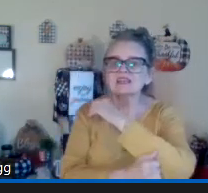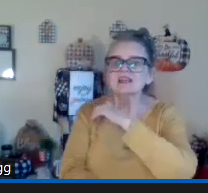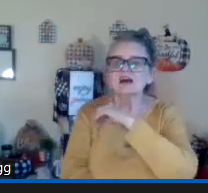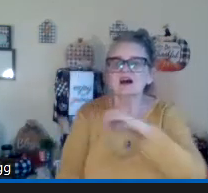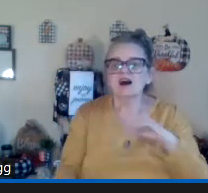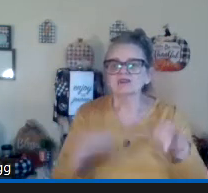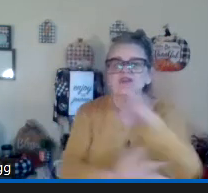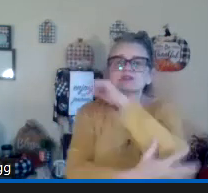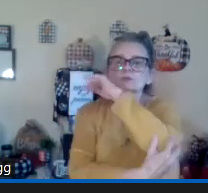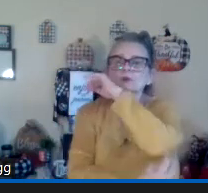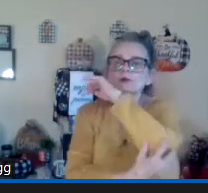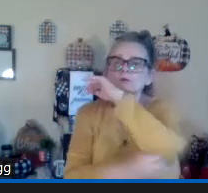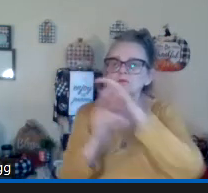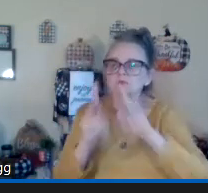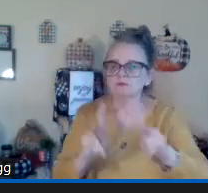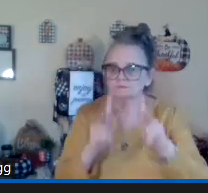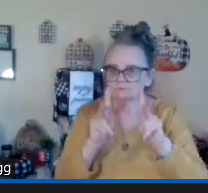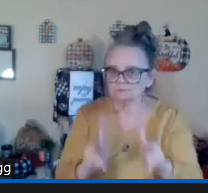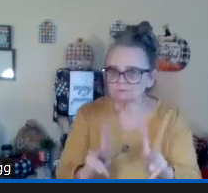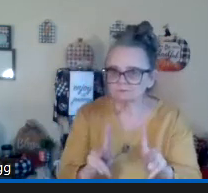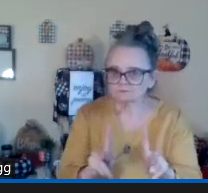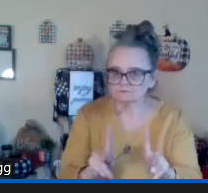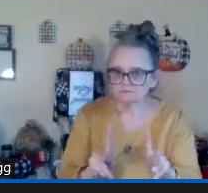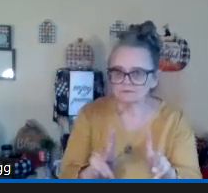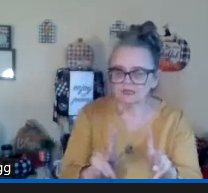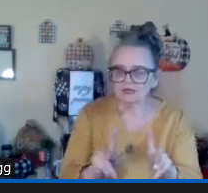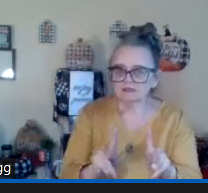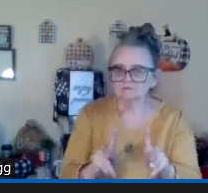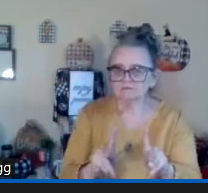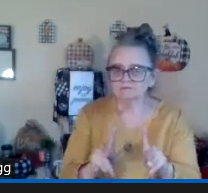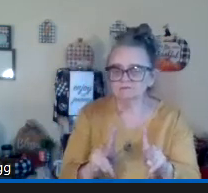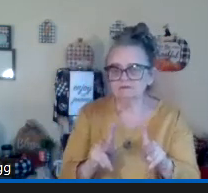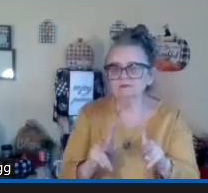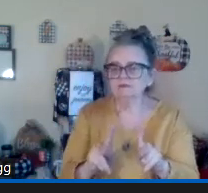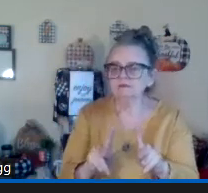countries. Also, the poor people.